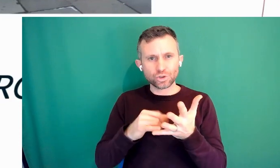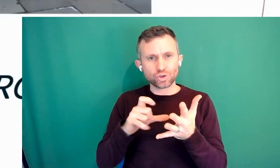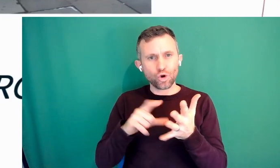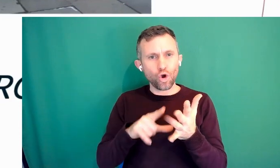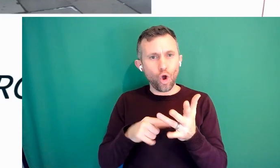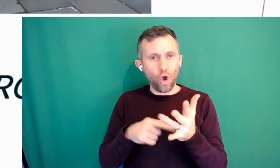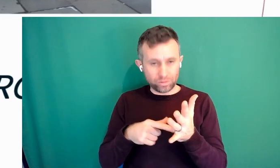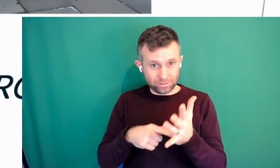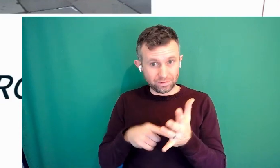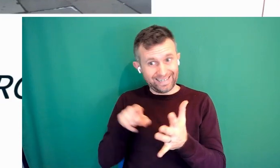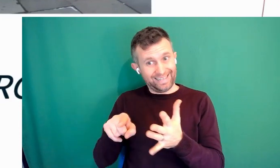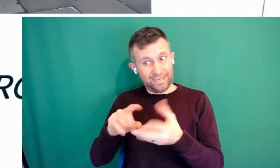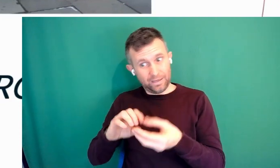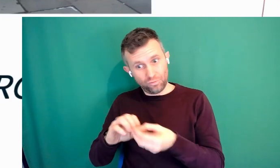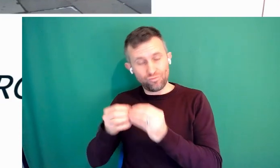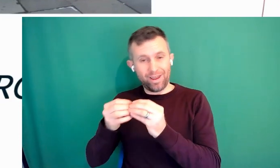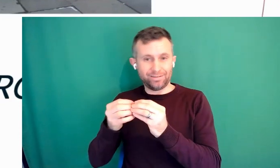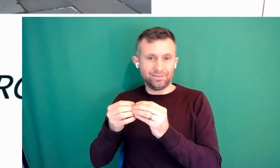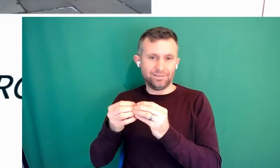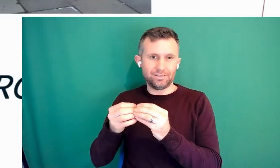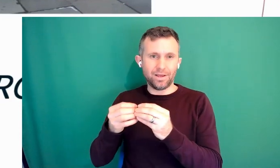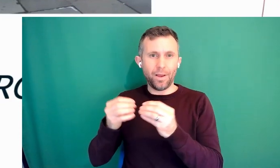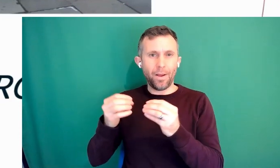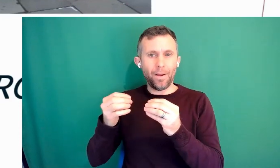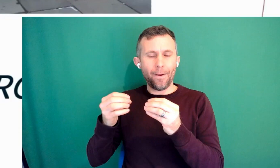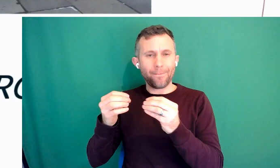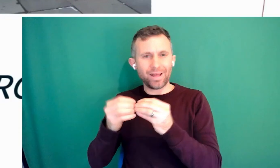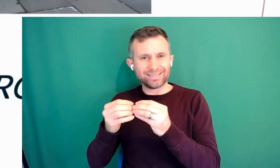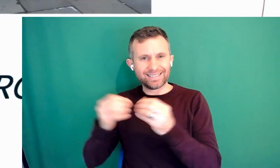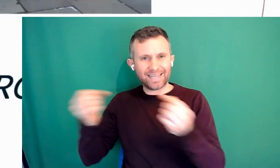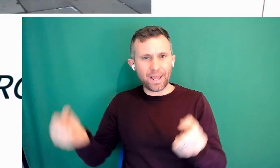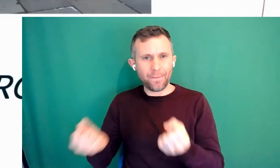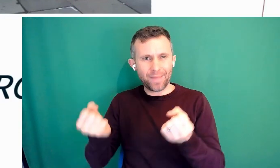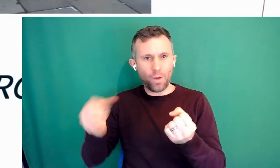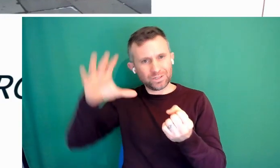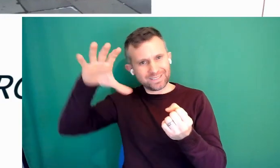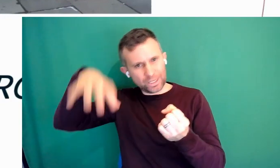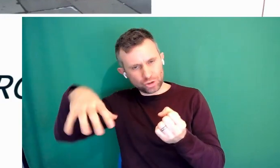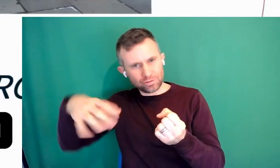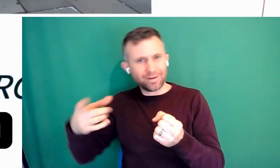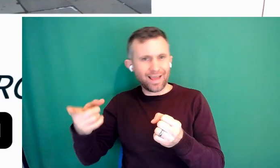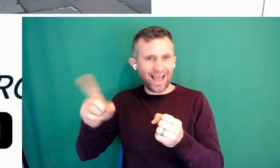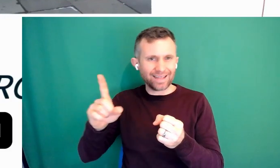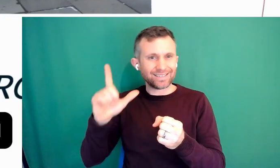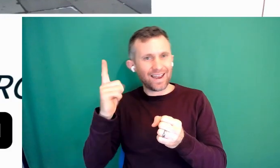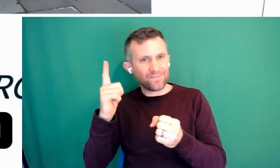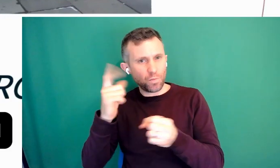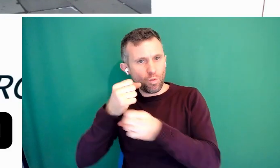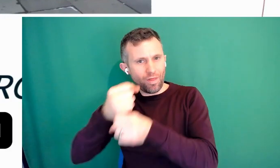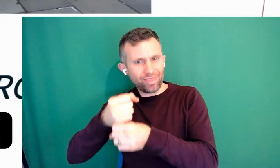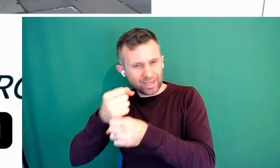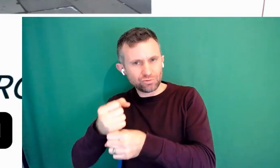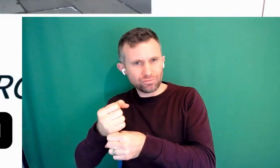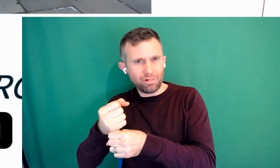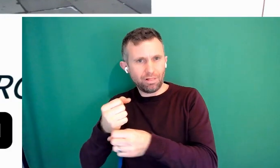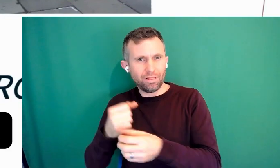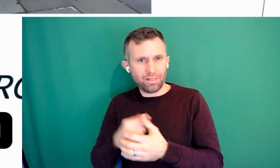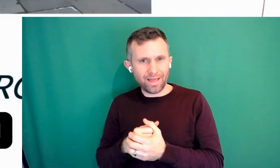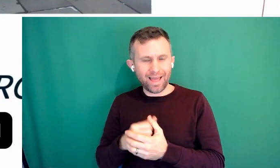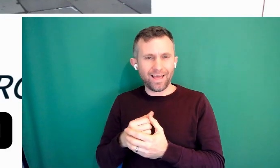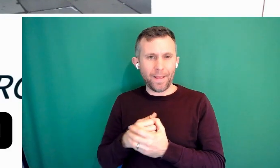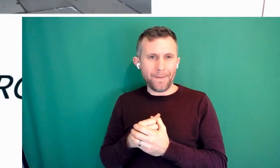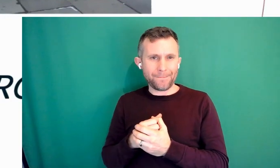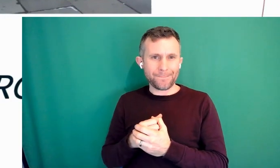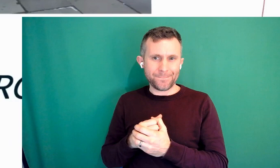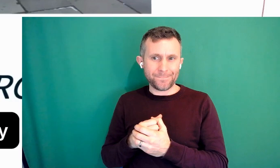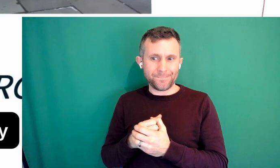An odd connection to Soane, but what I think is lovely is although Soane never got the legacy he